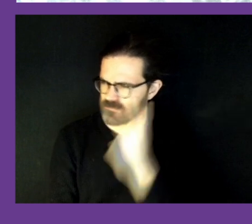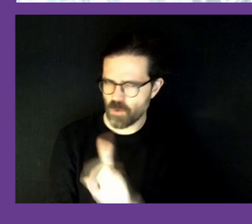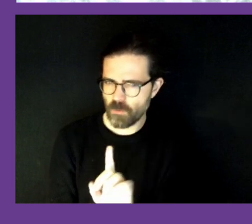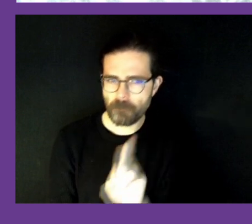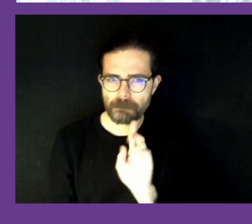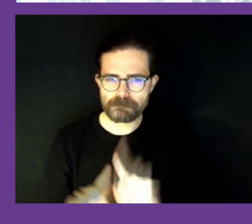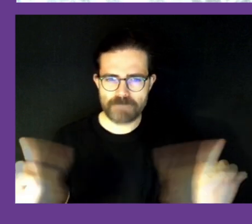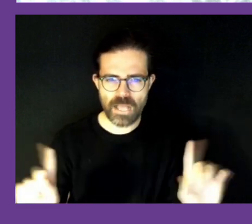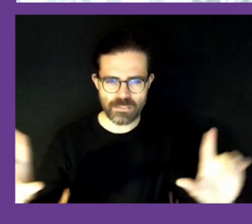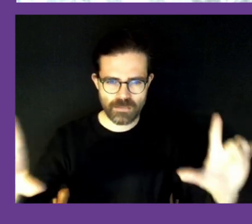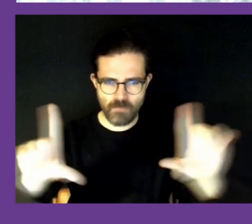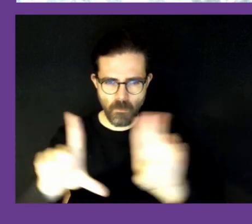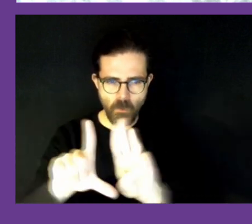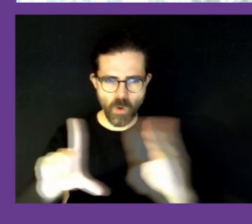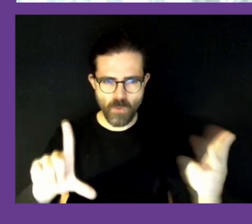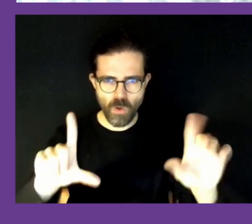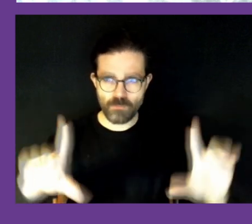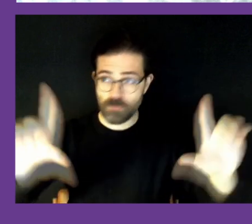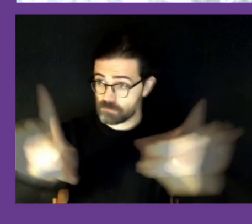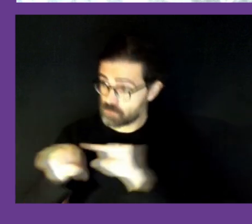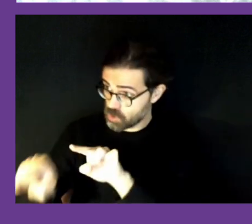Susanna, would you like to test your microphone?